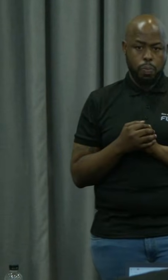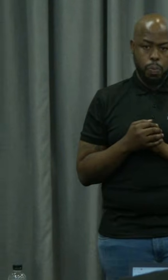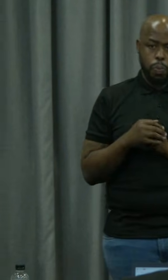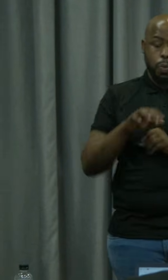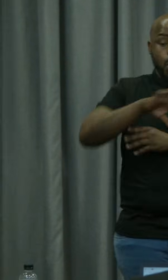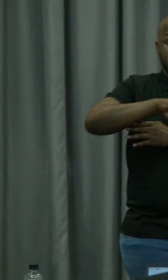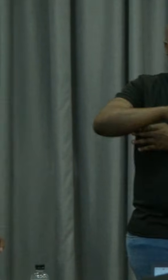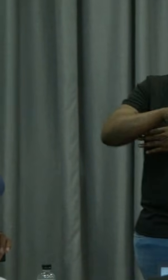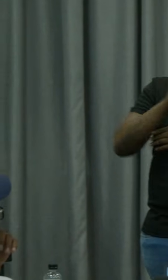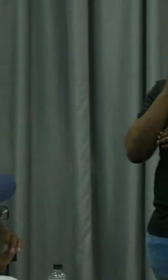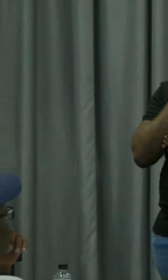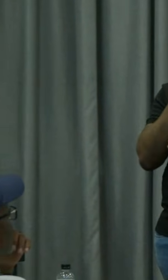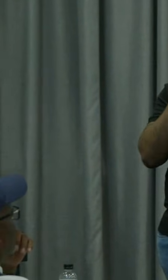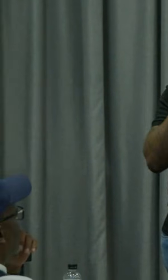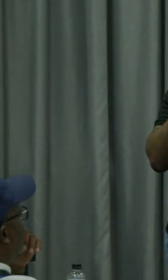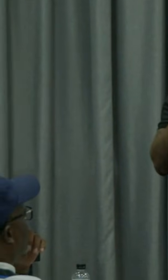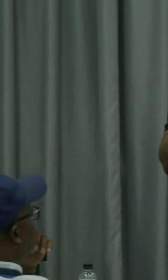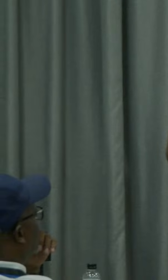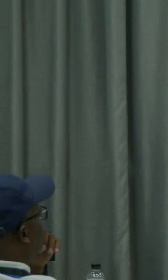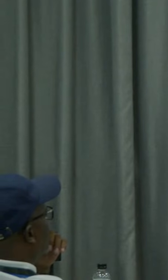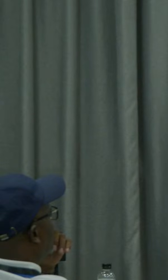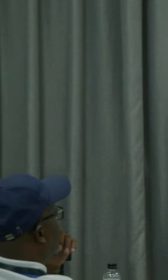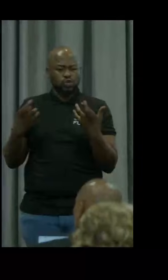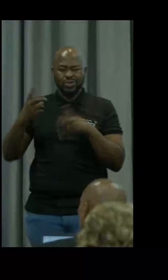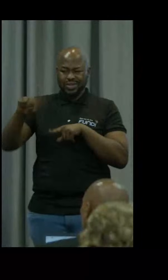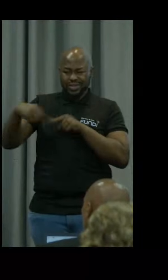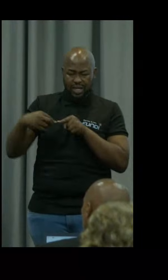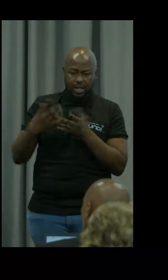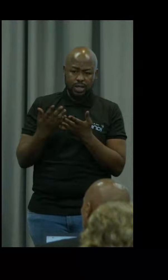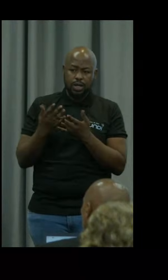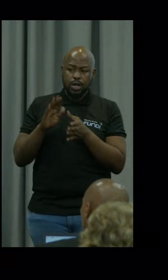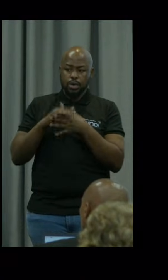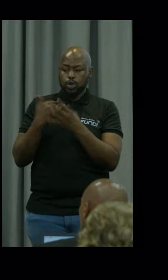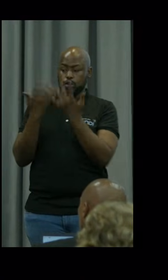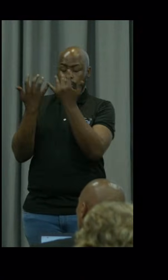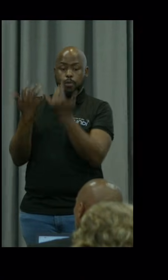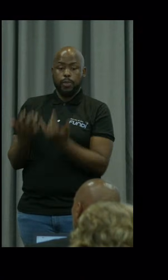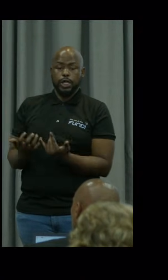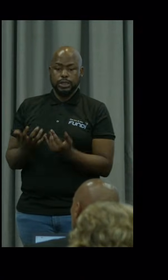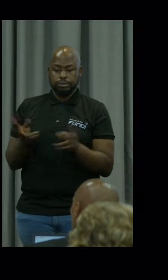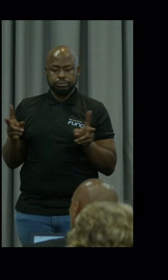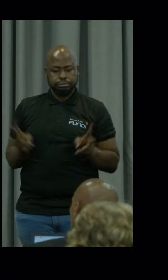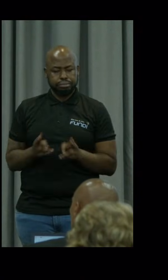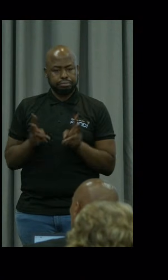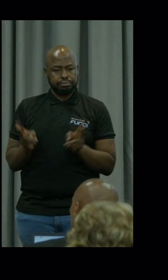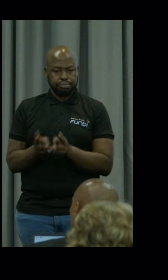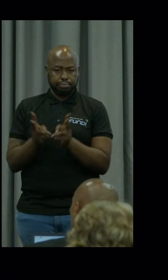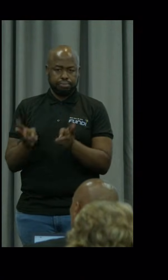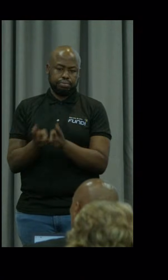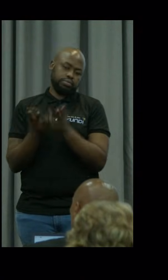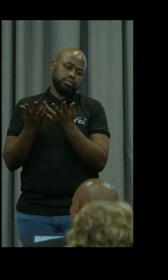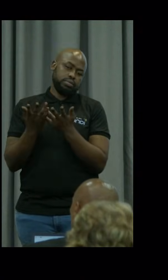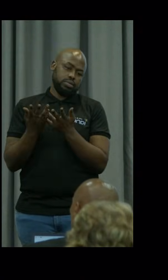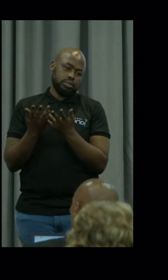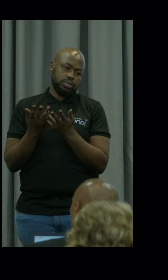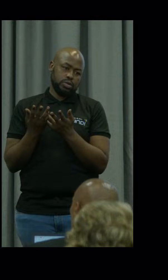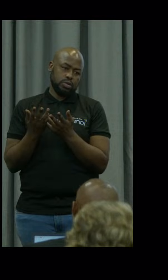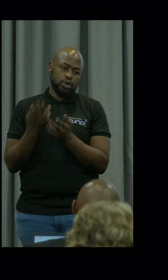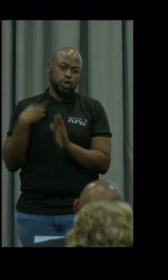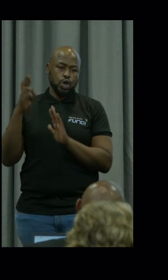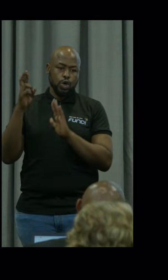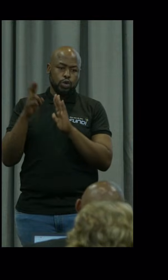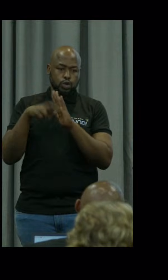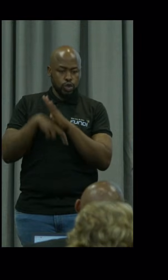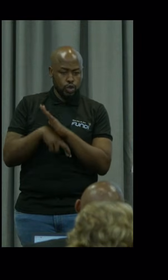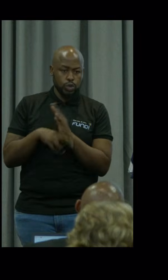Provinces experience resource restraints due to budget cuts that often lead to reduced post baskets. This has got